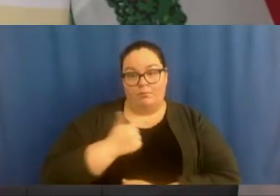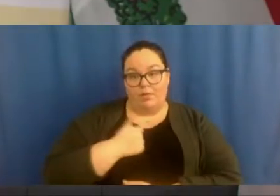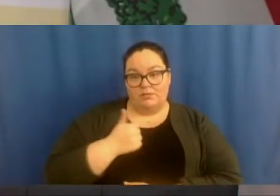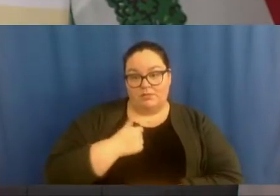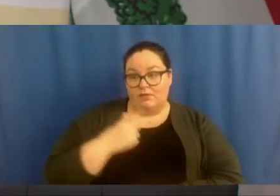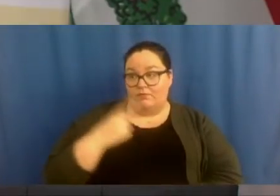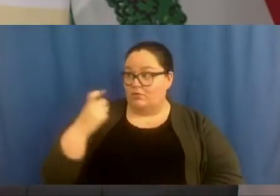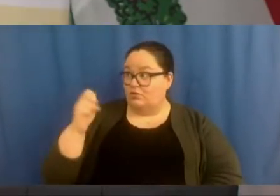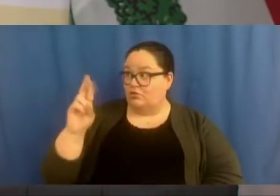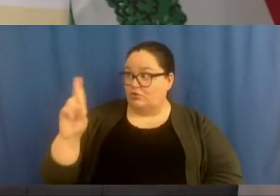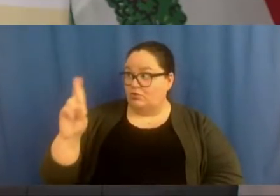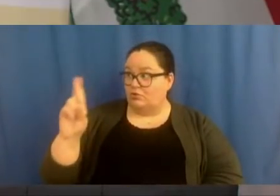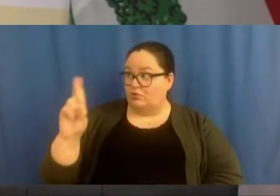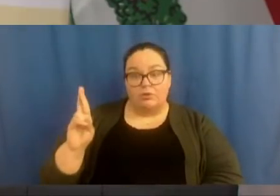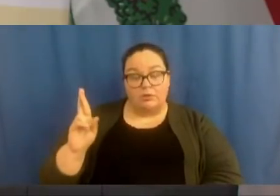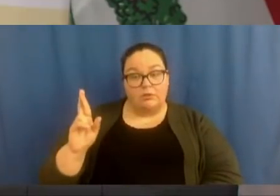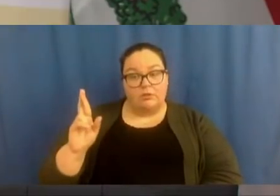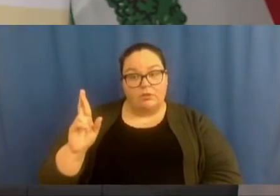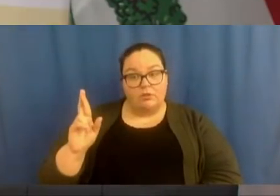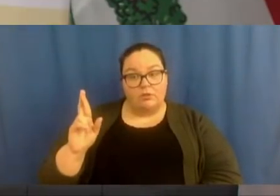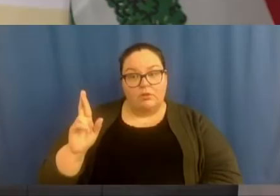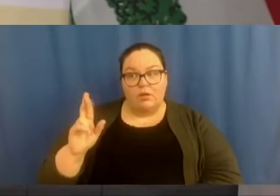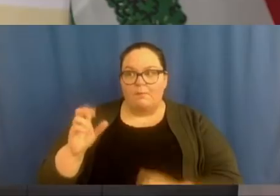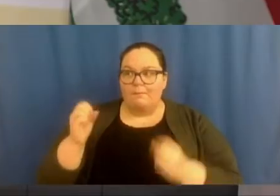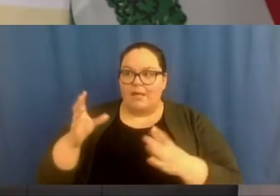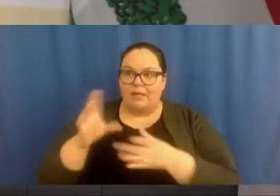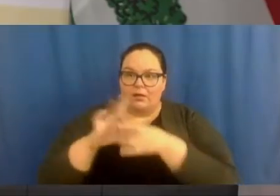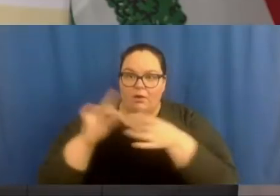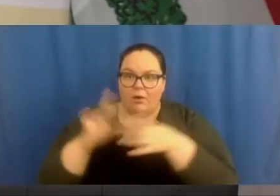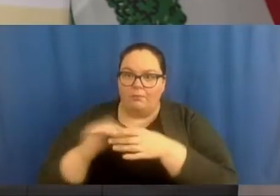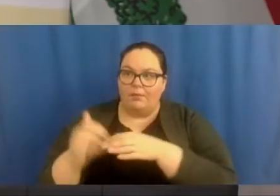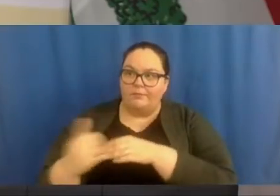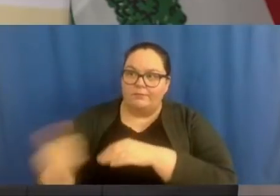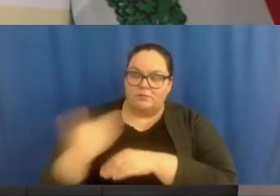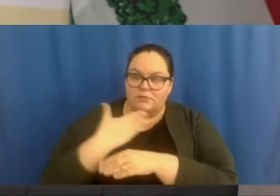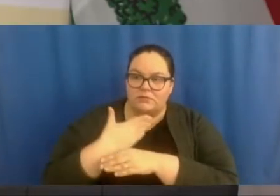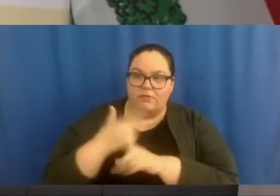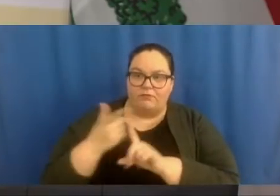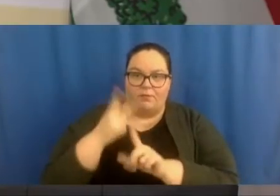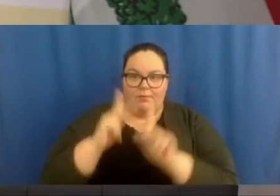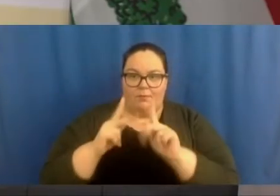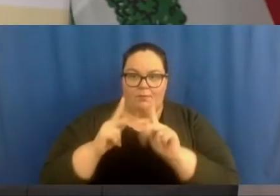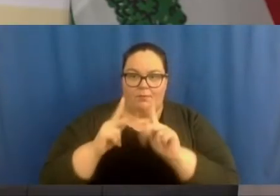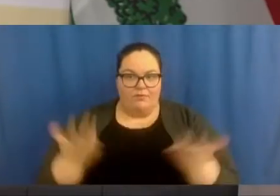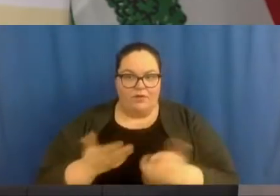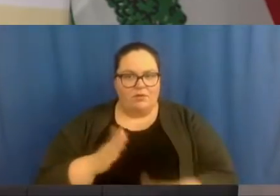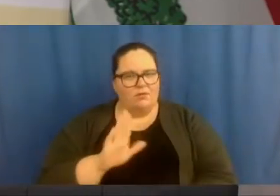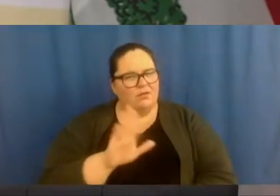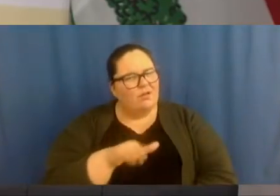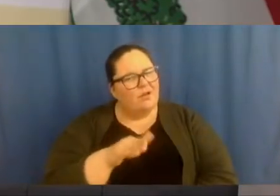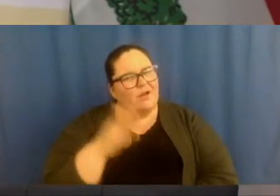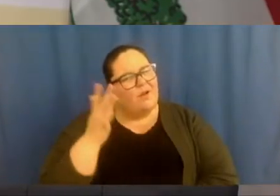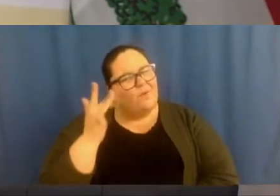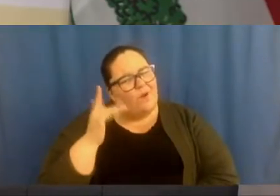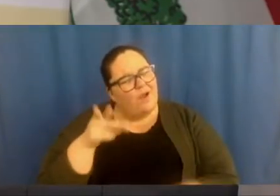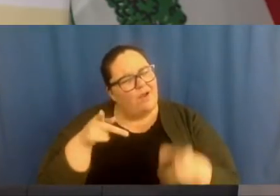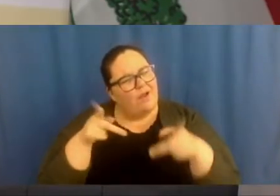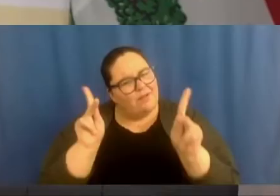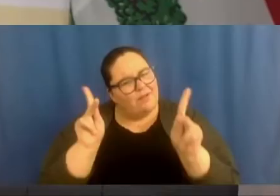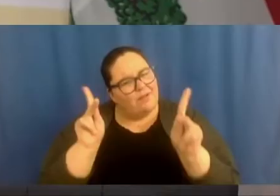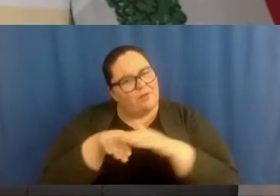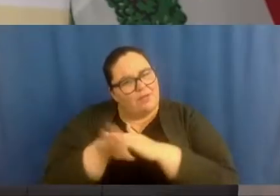of correspondence from Islanders, and, you know, a common question we get is, why do you continue to let those people in here? But I